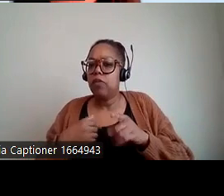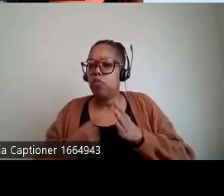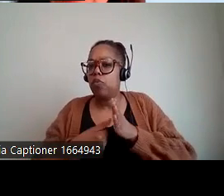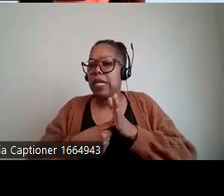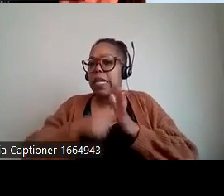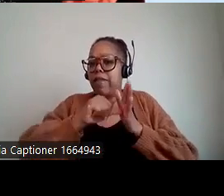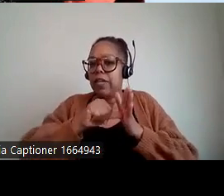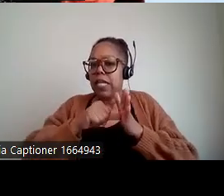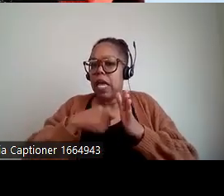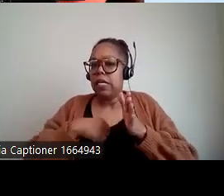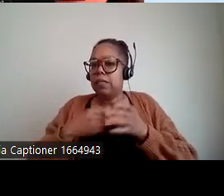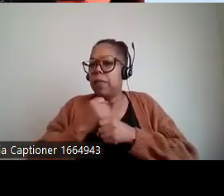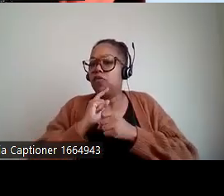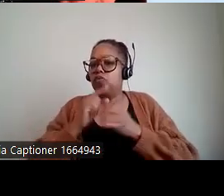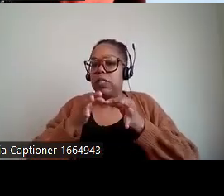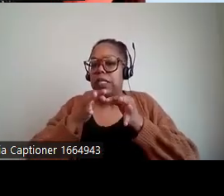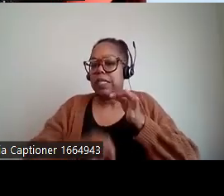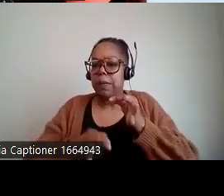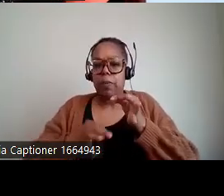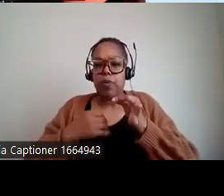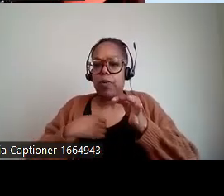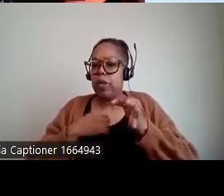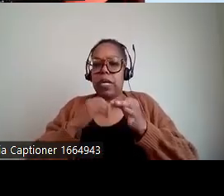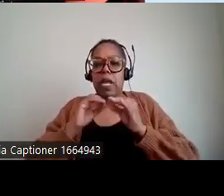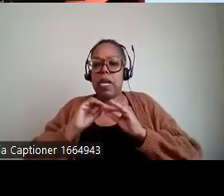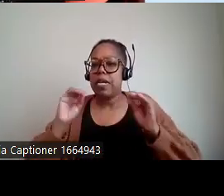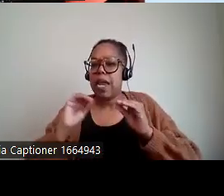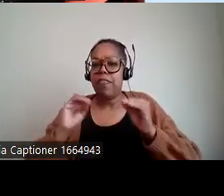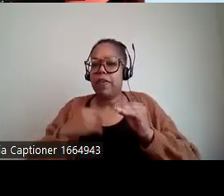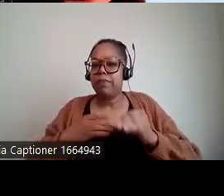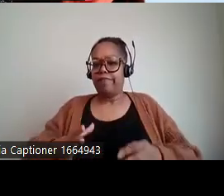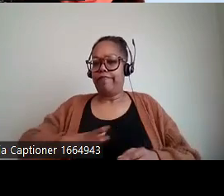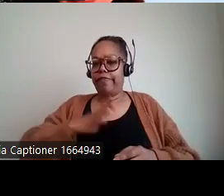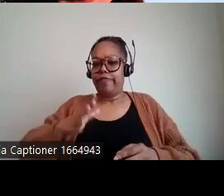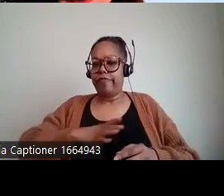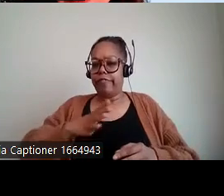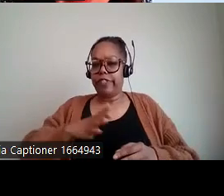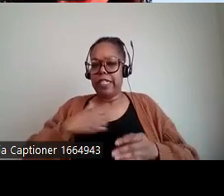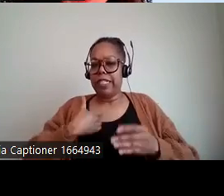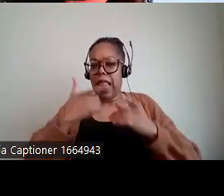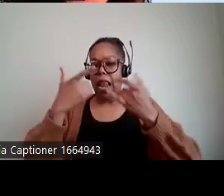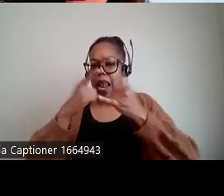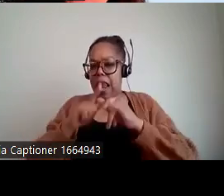simple, concise language, no jargon. We want this in the family's words.